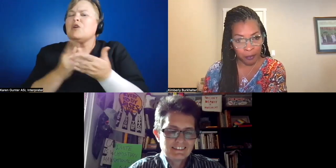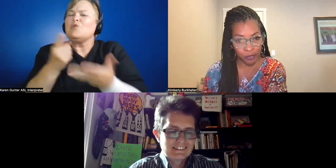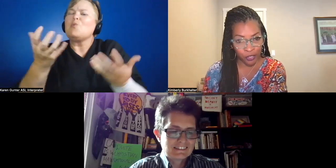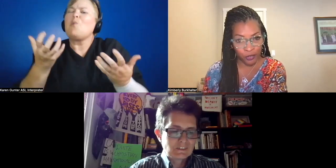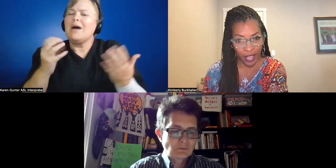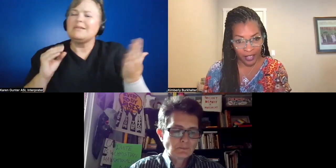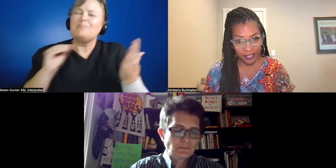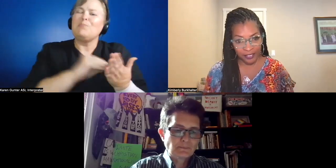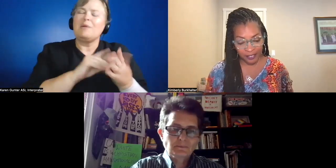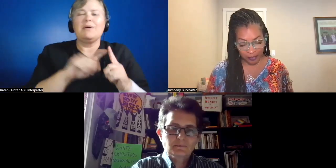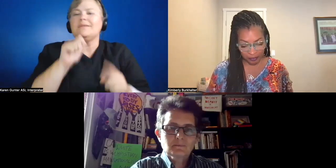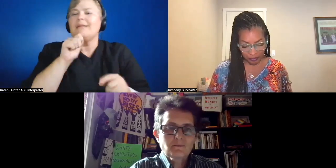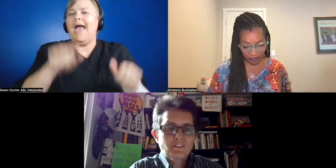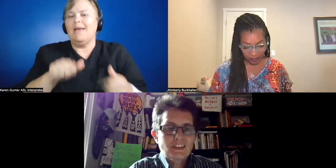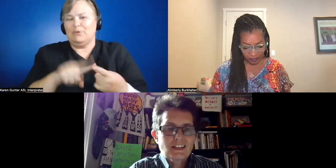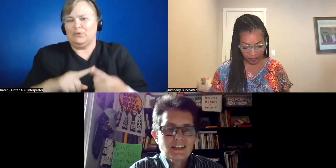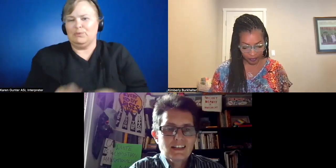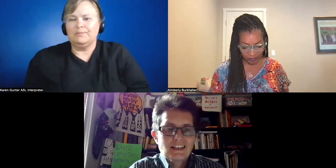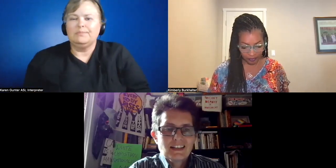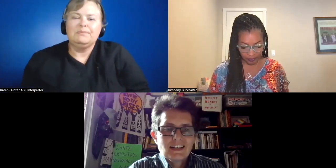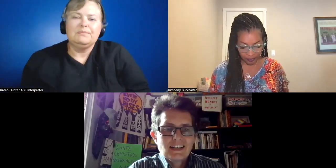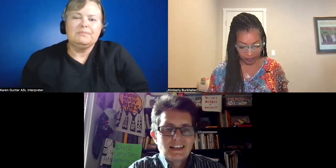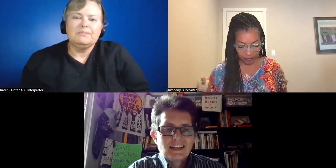weren't able to do that?